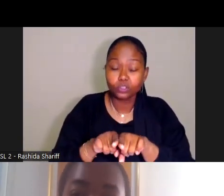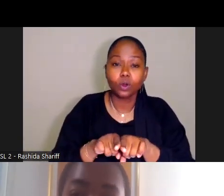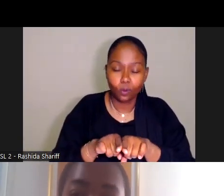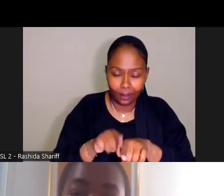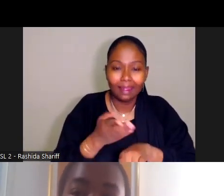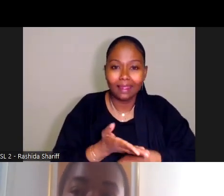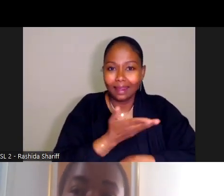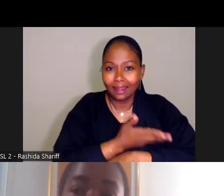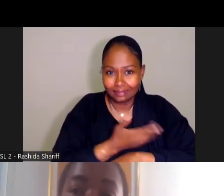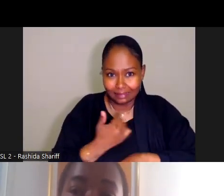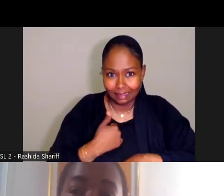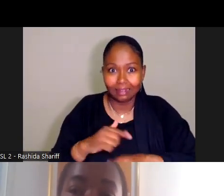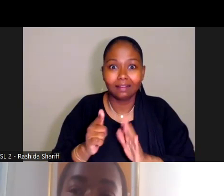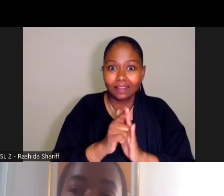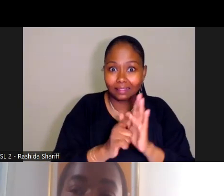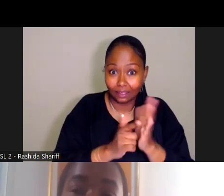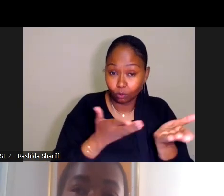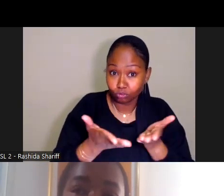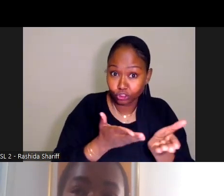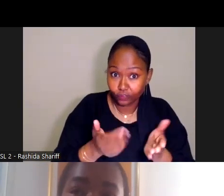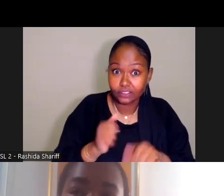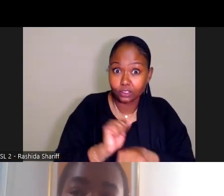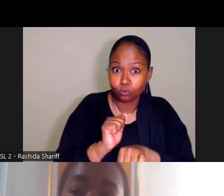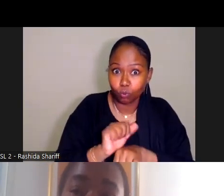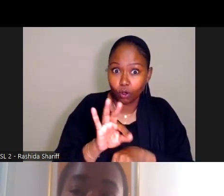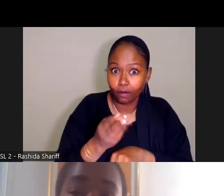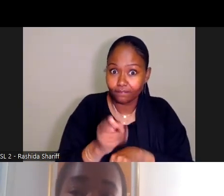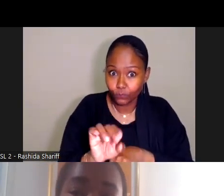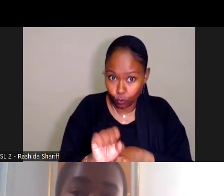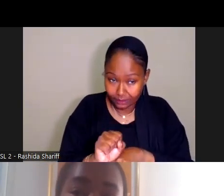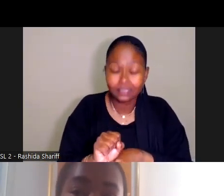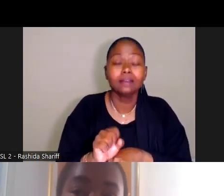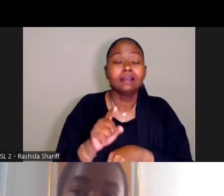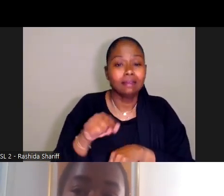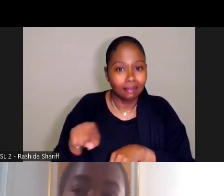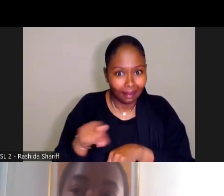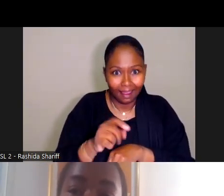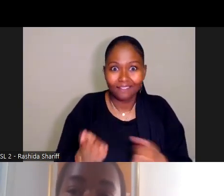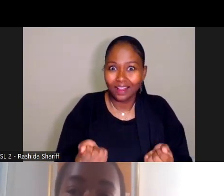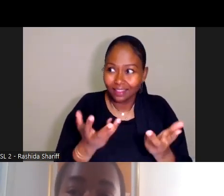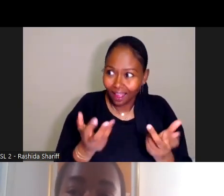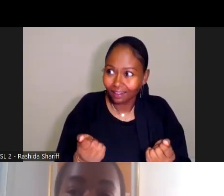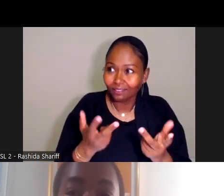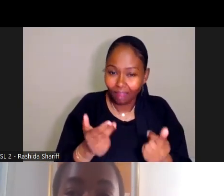services workforce. Legal services workforce often has really high turnover.